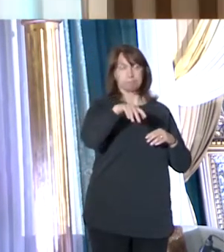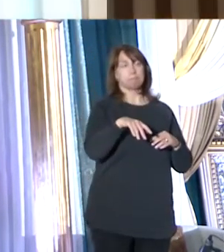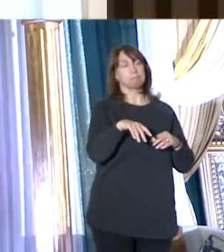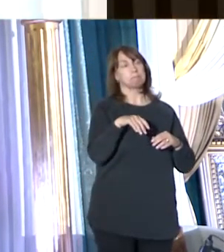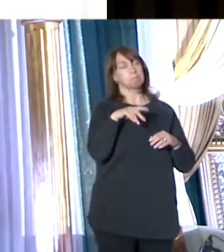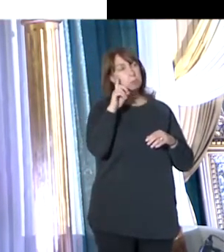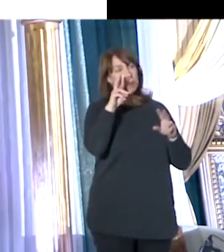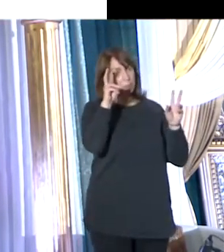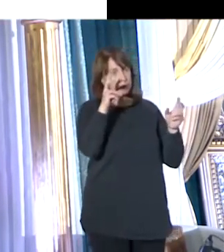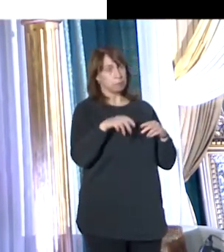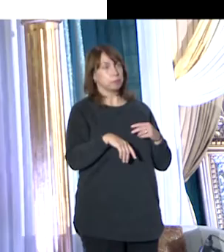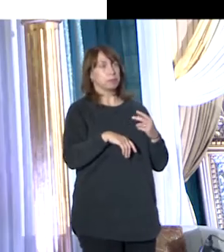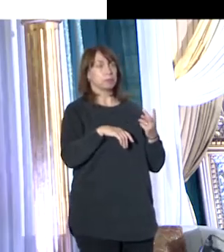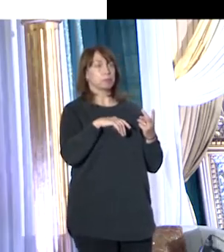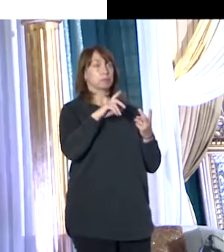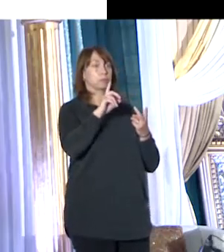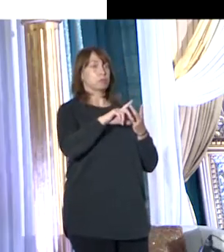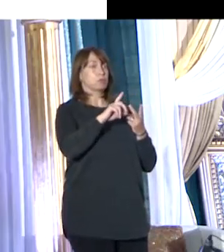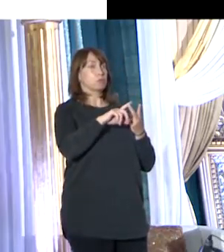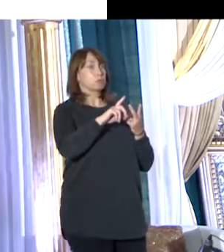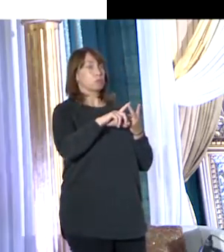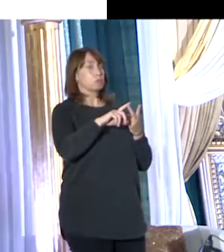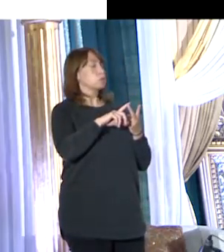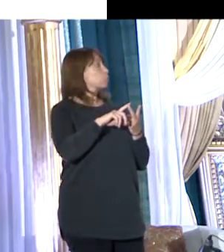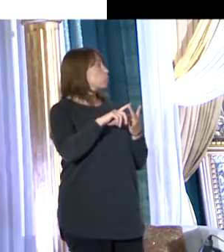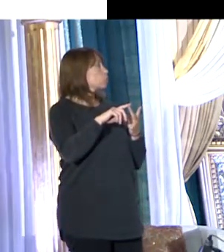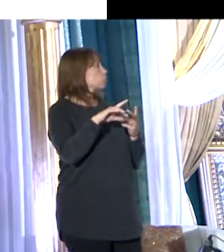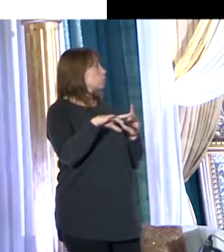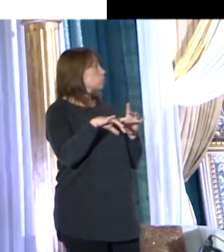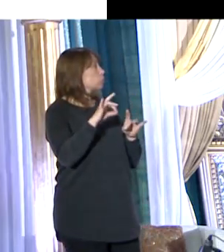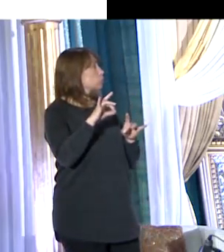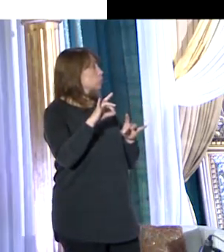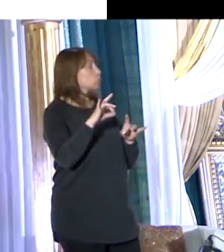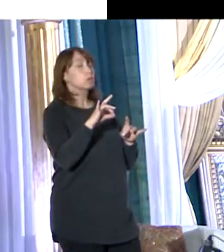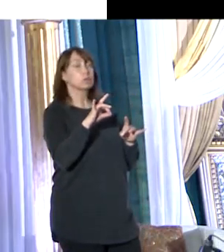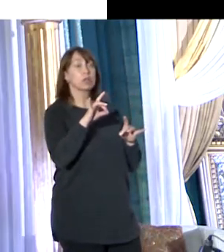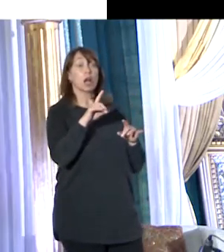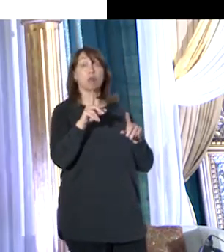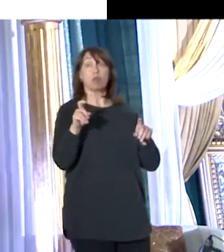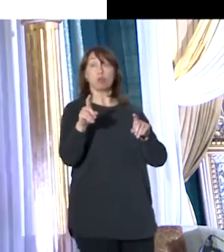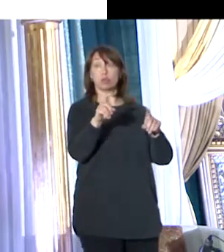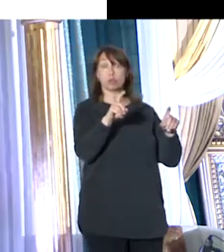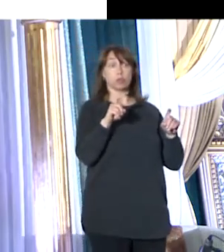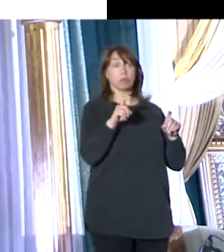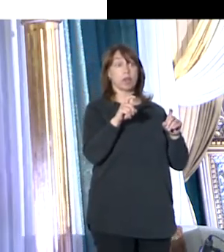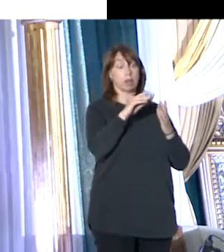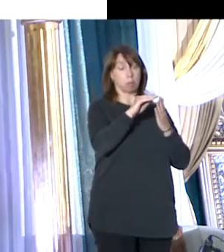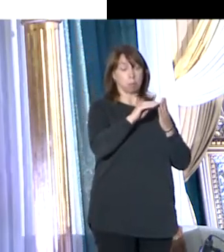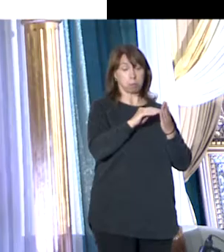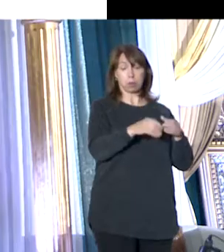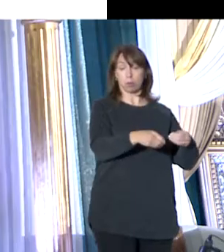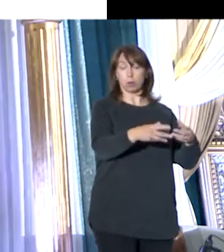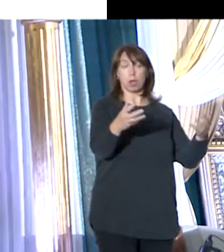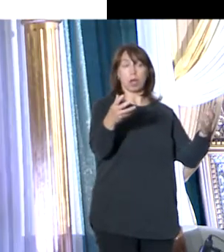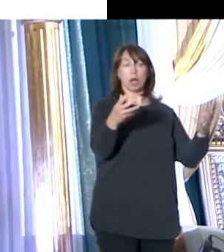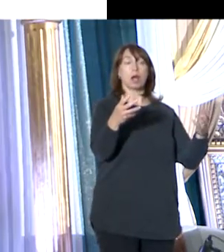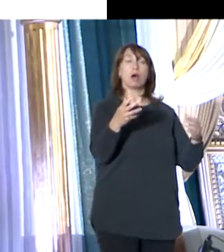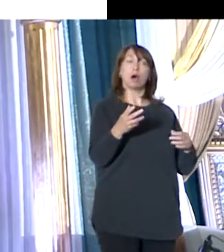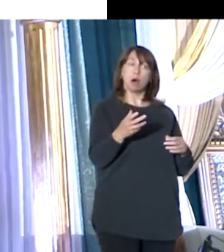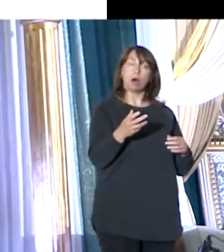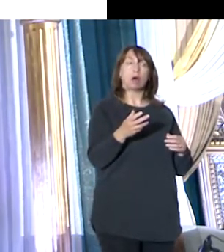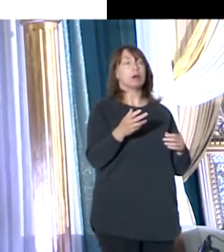One of the findings that got the greatest media coverage when the survey was released about 3 weeks ago was the extent to which Muslims are proud to be